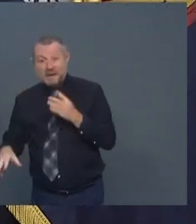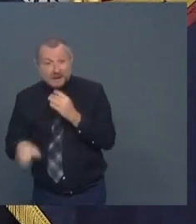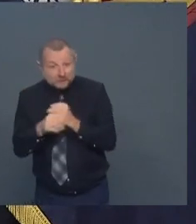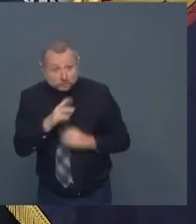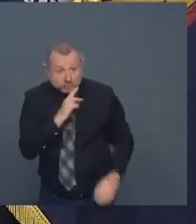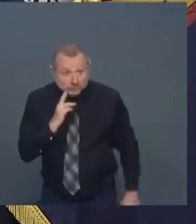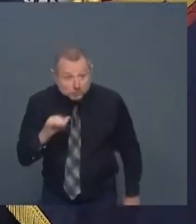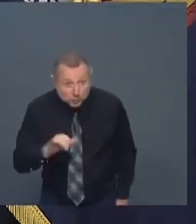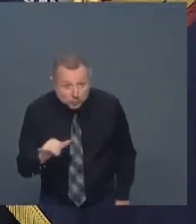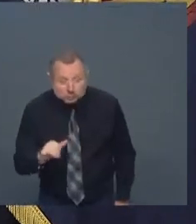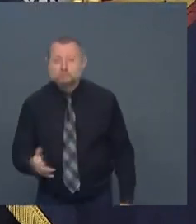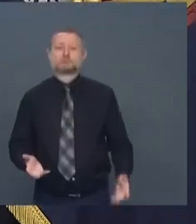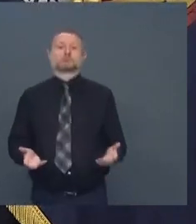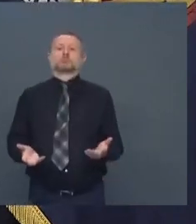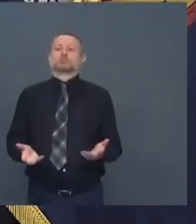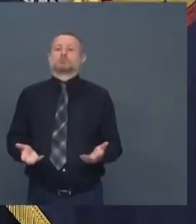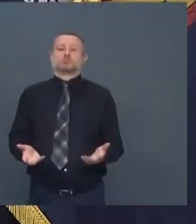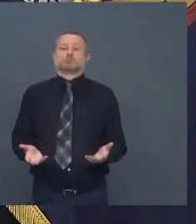no